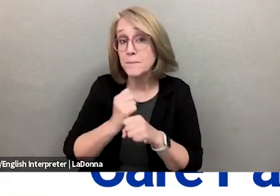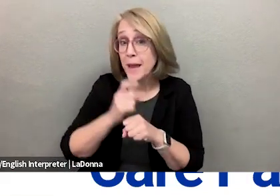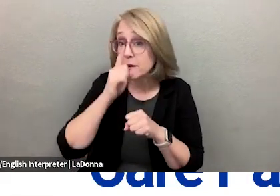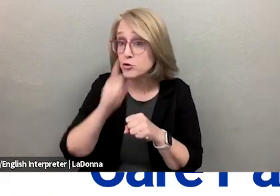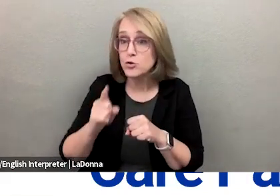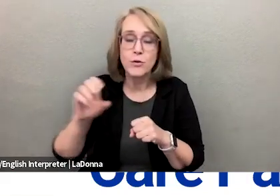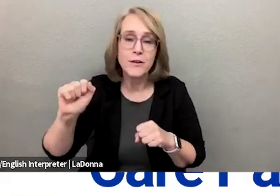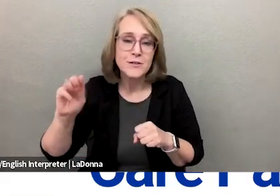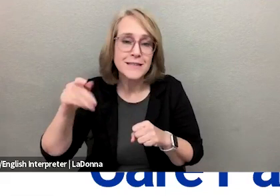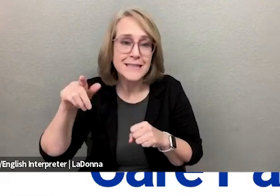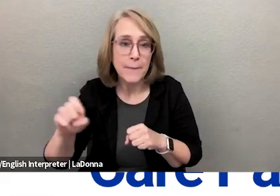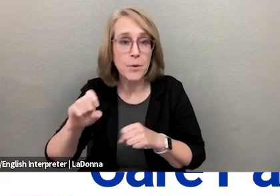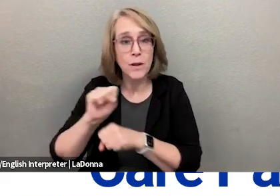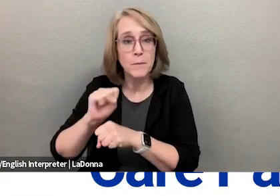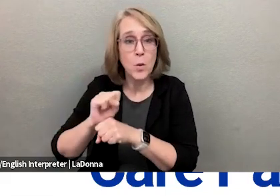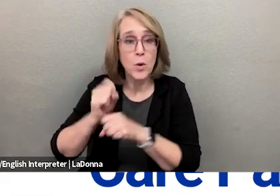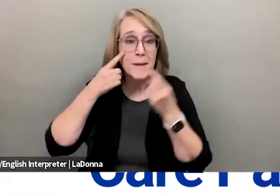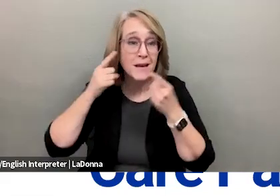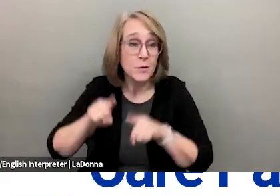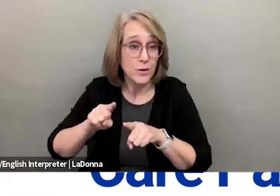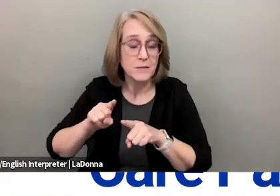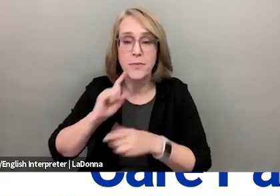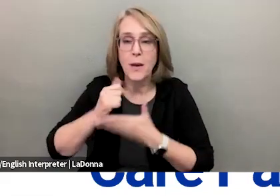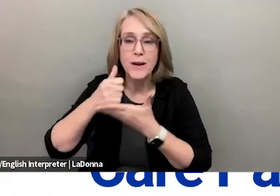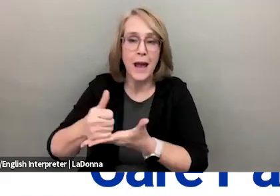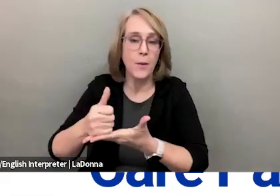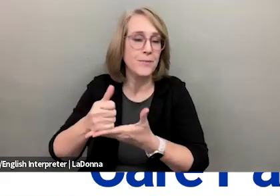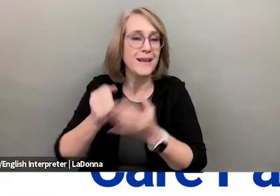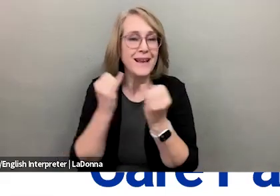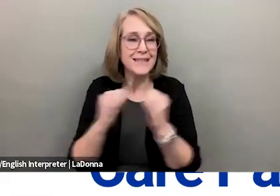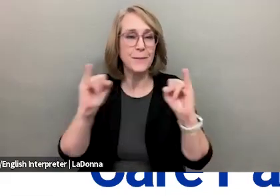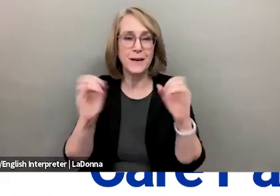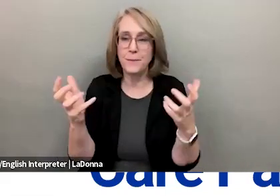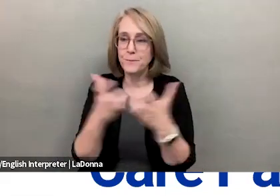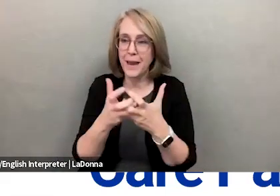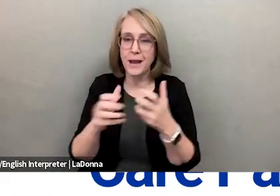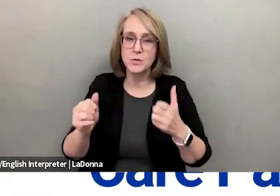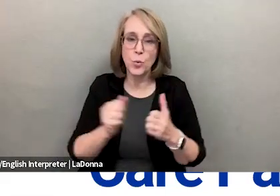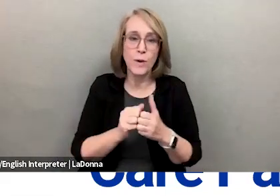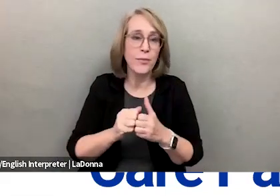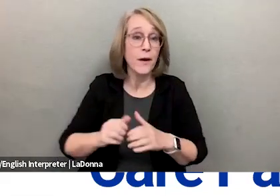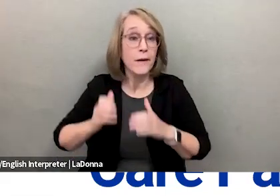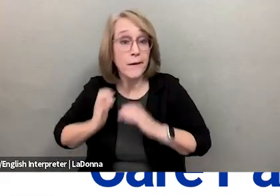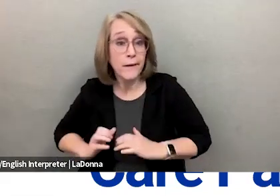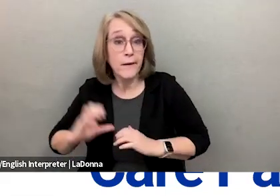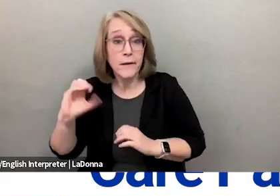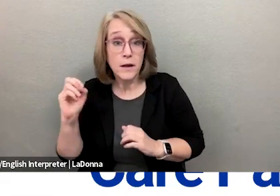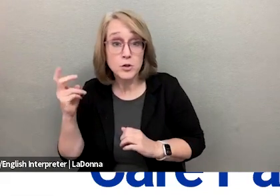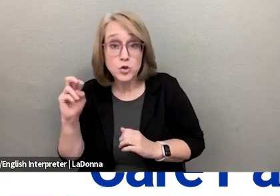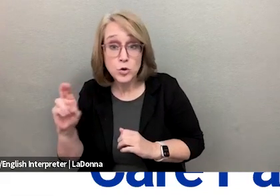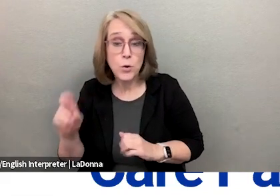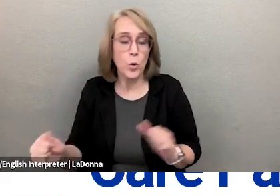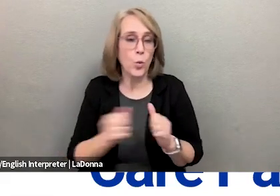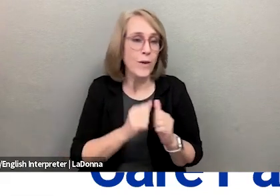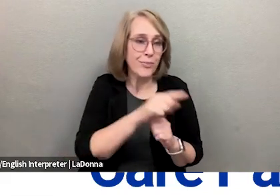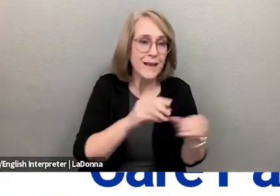sample employment agreements that would aid the independent matching between consumers and providers. And this is another role that federal leaders